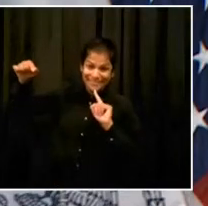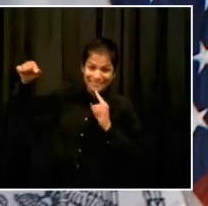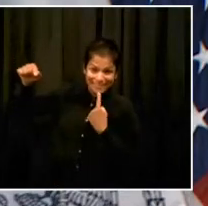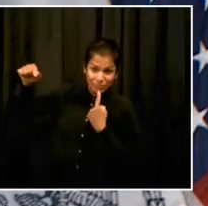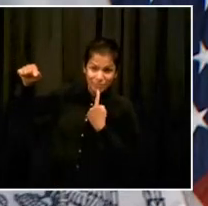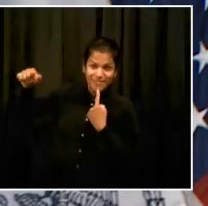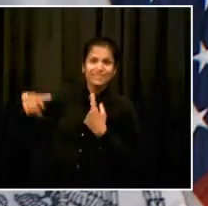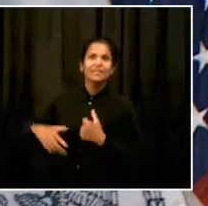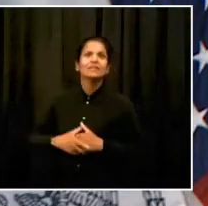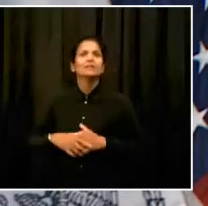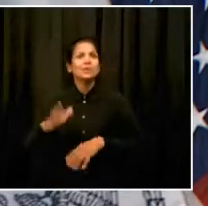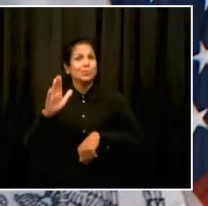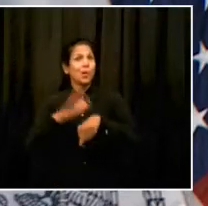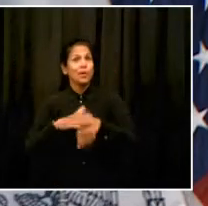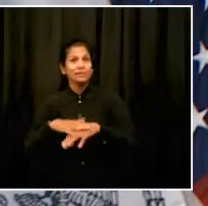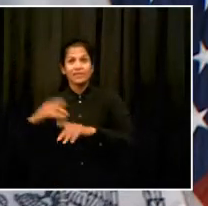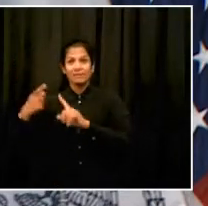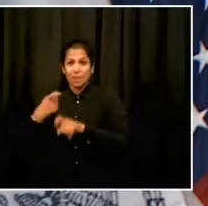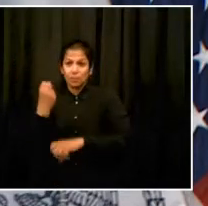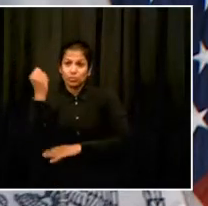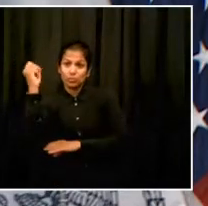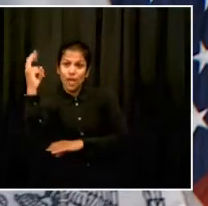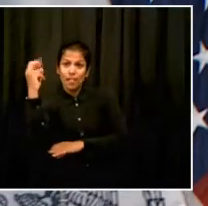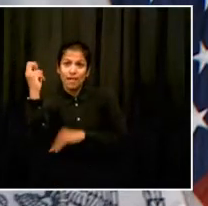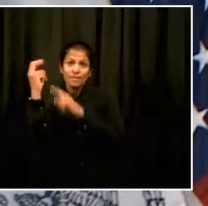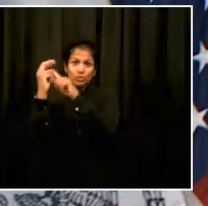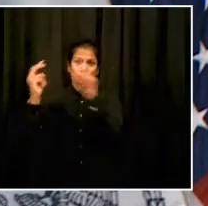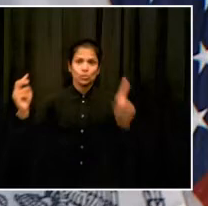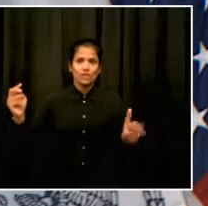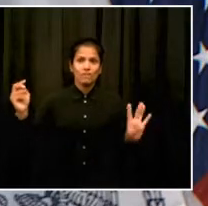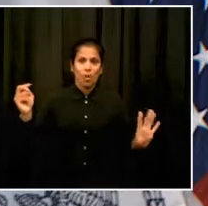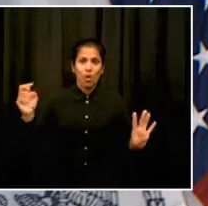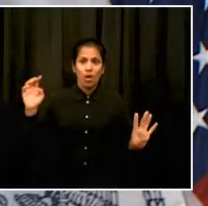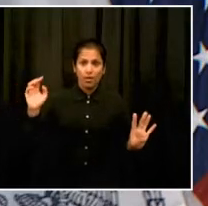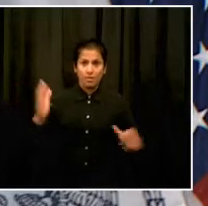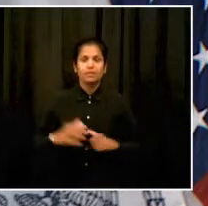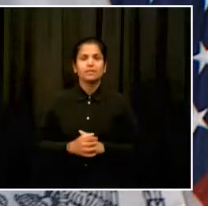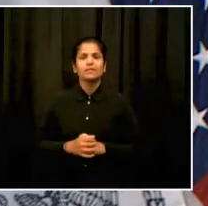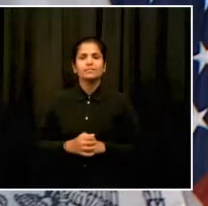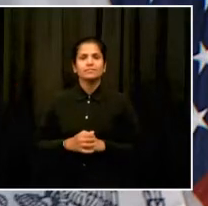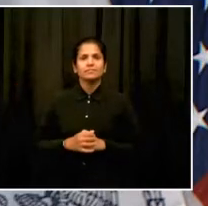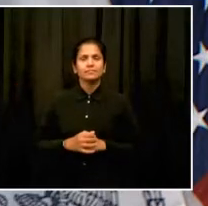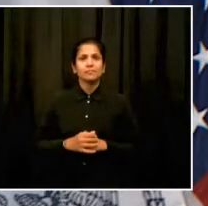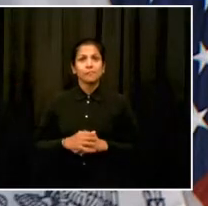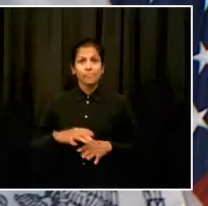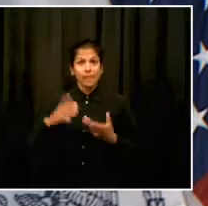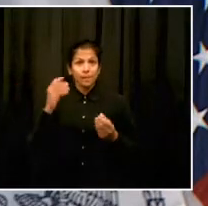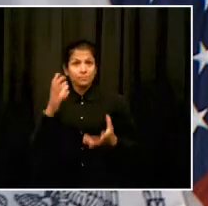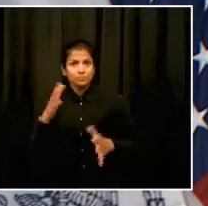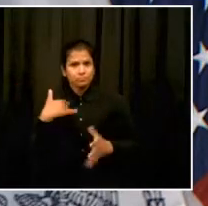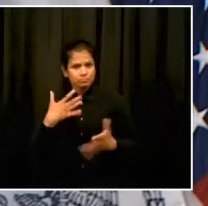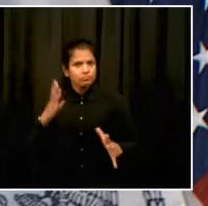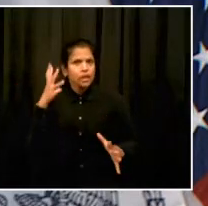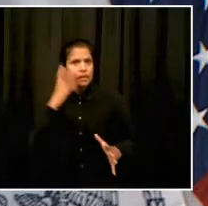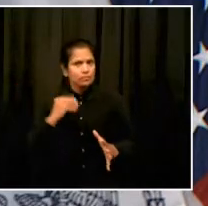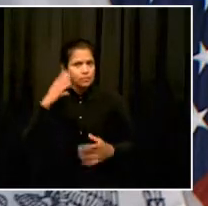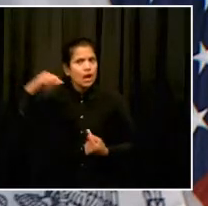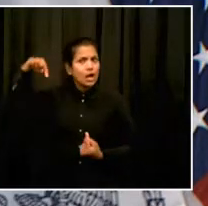because I experienced it in my own neighborhood in Brooklyn in 2007, literally a tornado came right through our